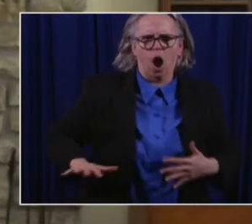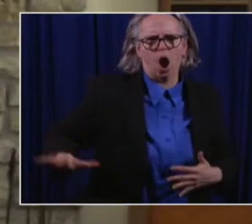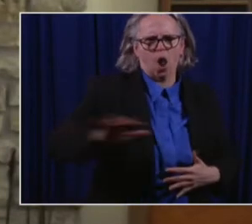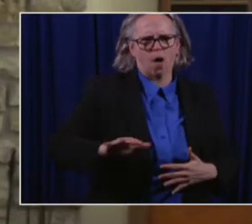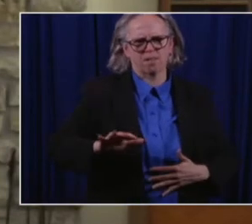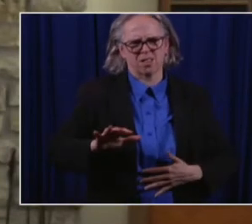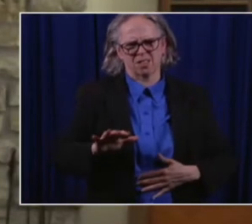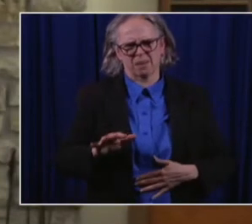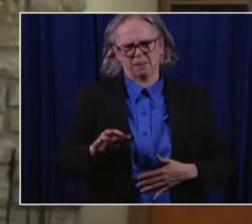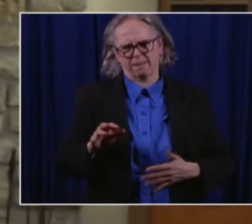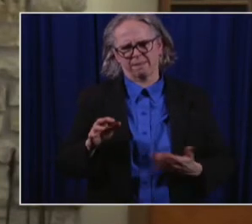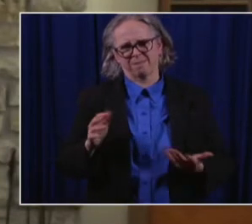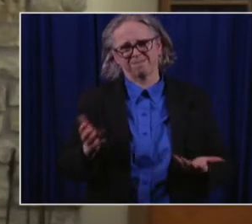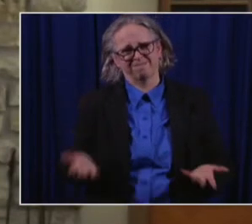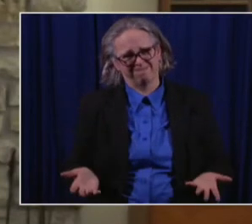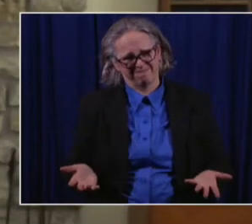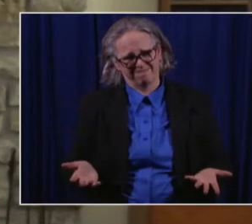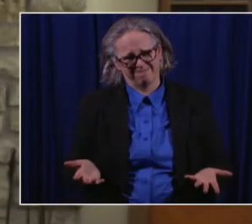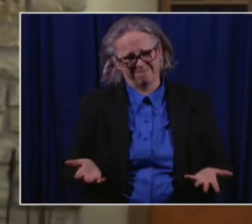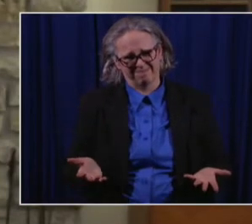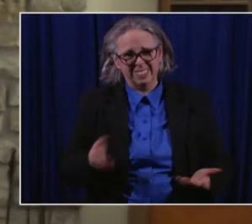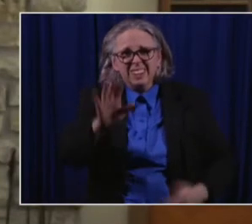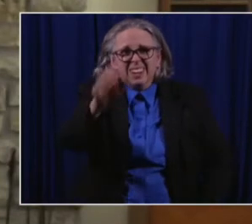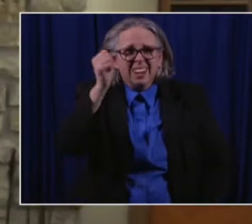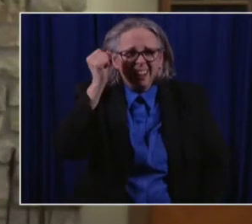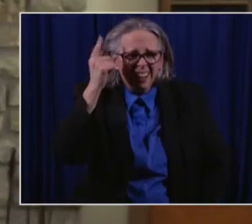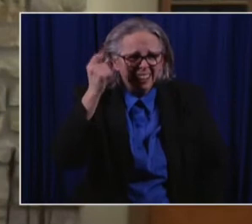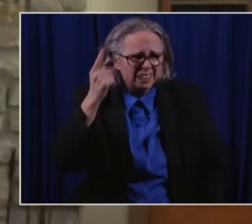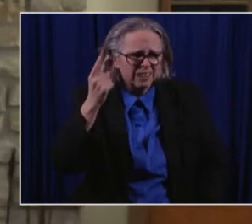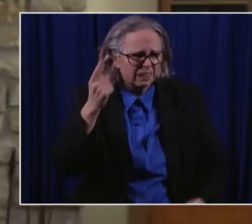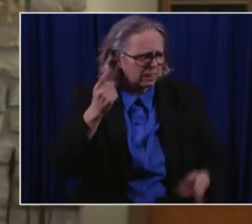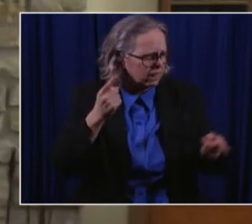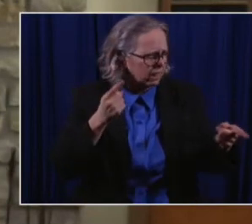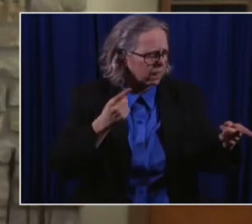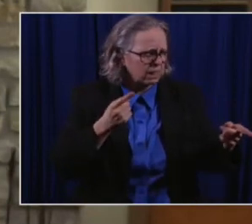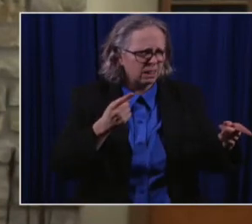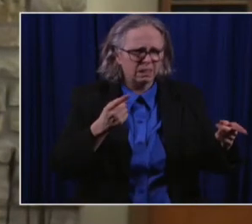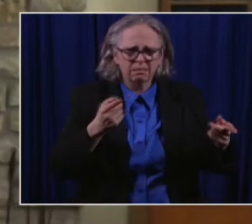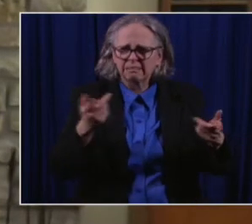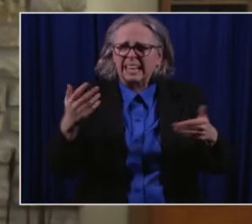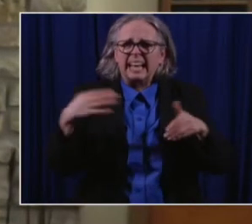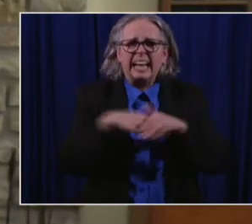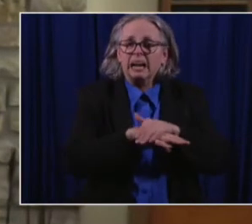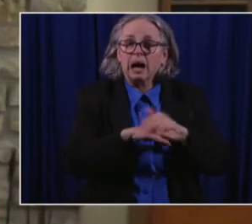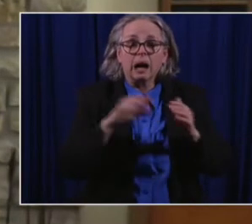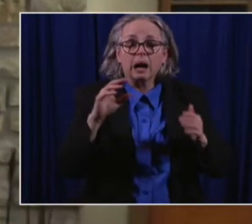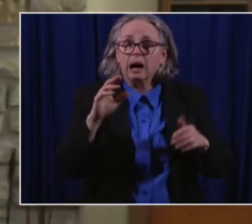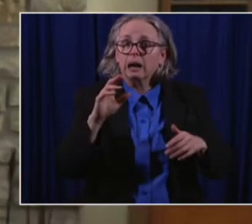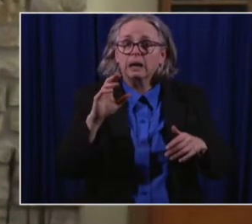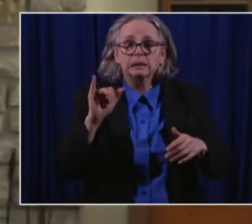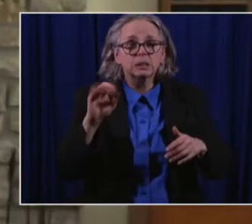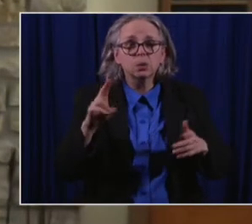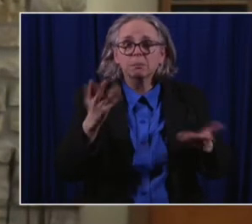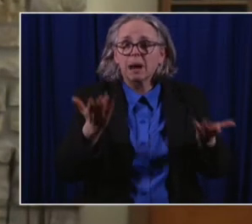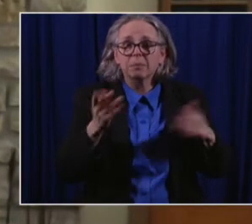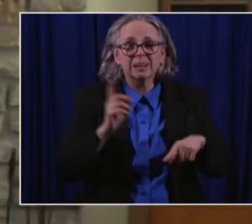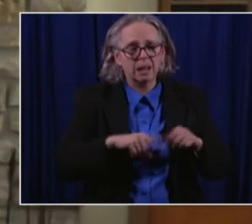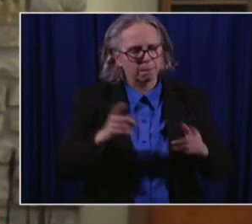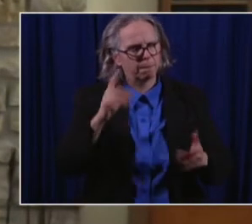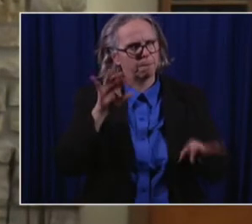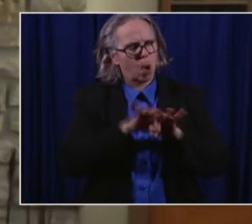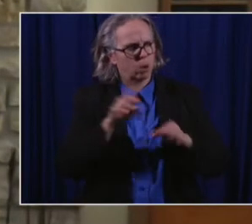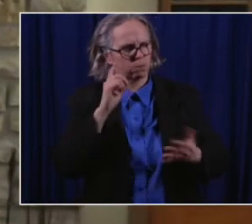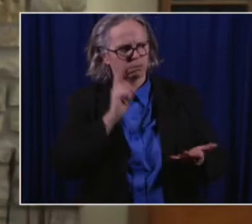us if we have to use a hospital. That is one key thing to look at. The other key thing is